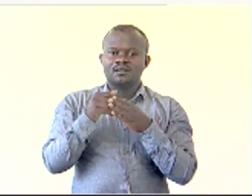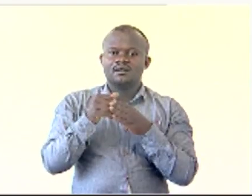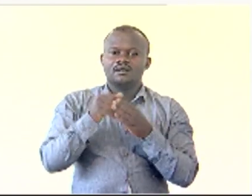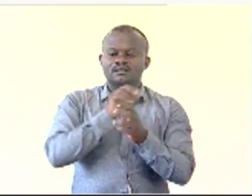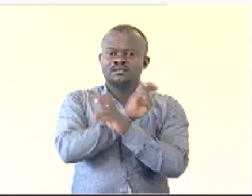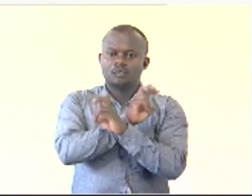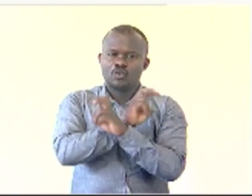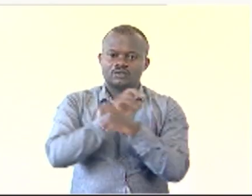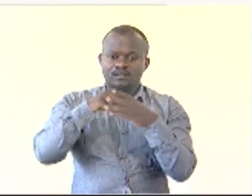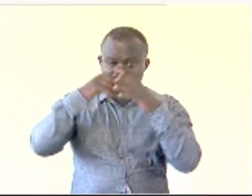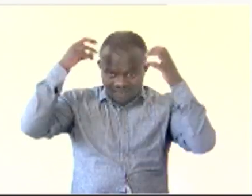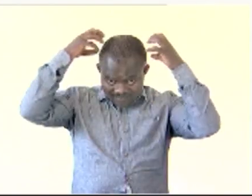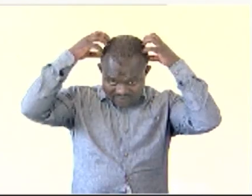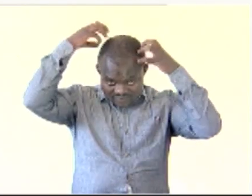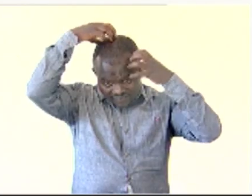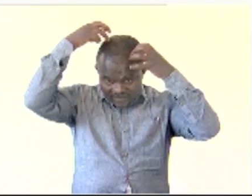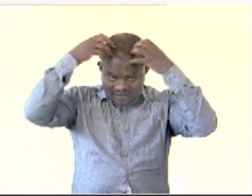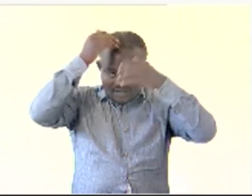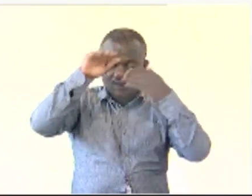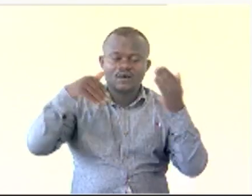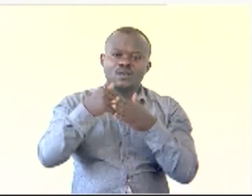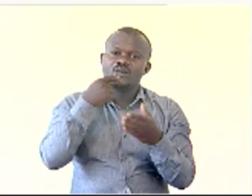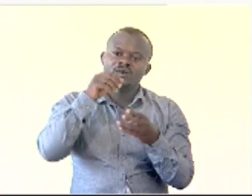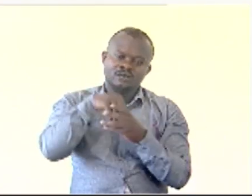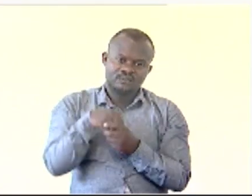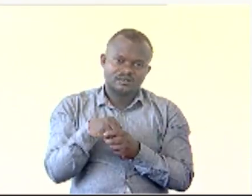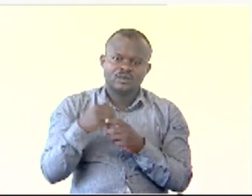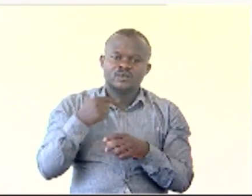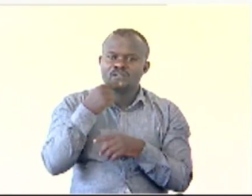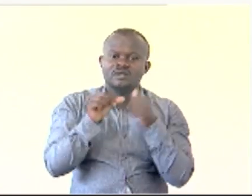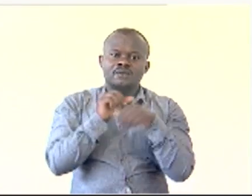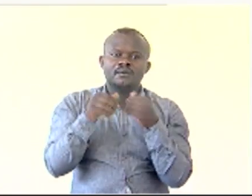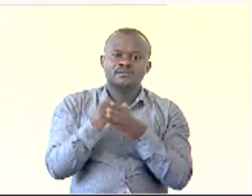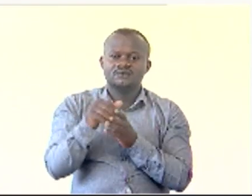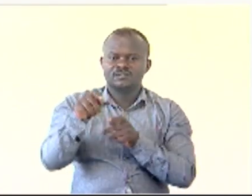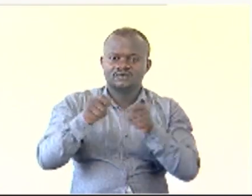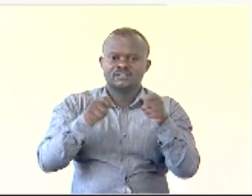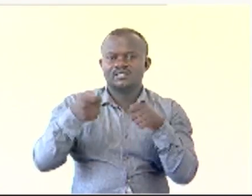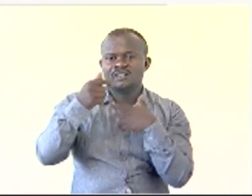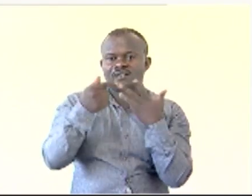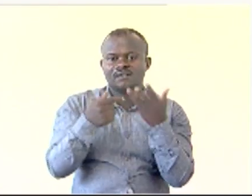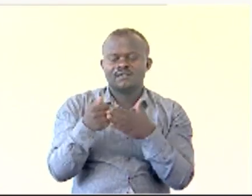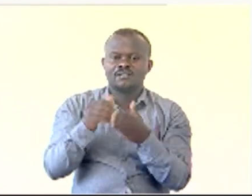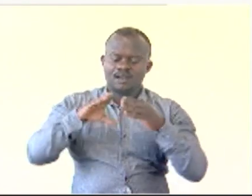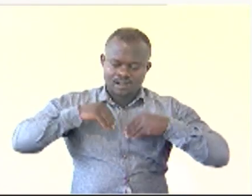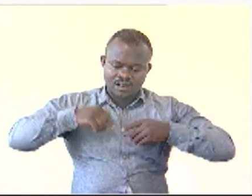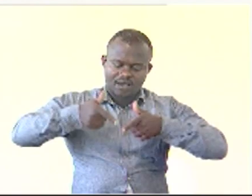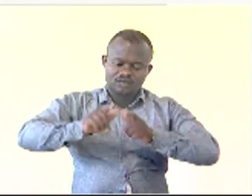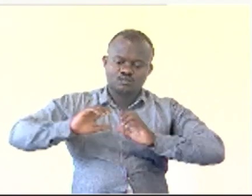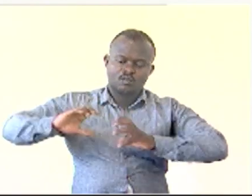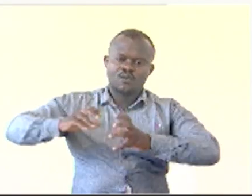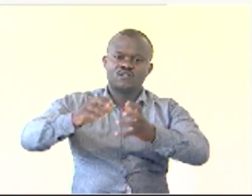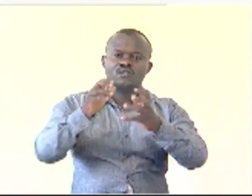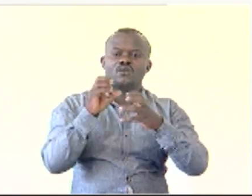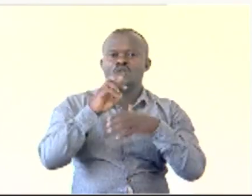skull. They are immovable, they are fixed. We talk about movable joints. These are joints that allows movement